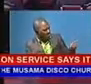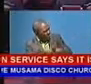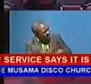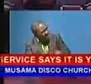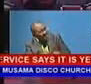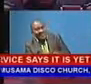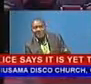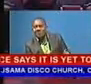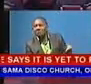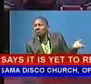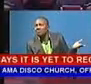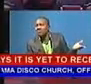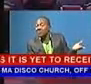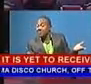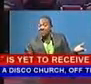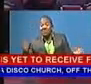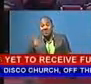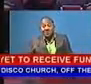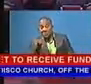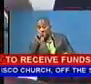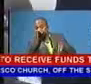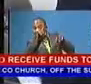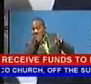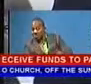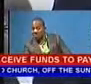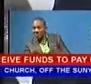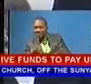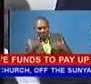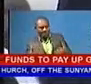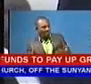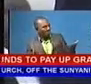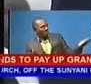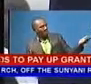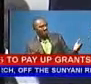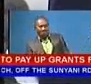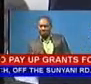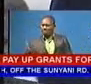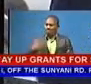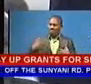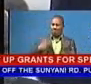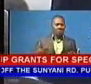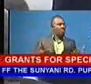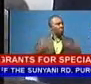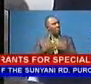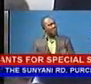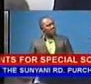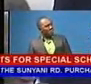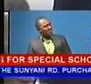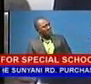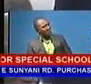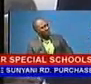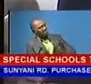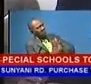the same documents. This is what they use in cross-examining. And for them to now come and be raising issues here, it beats my